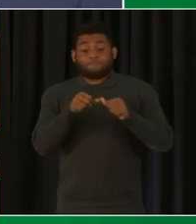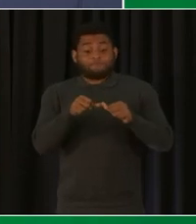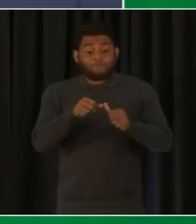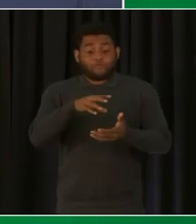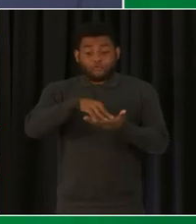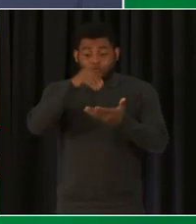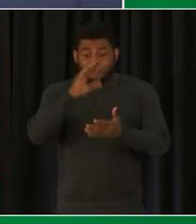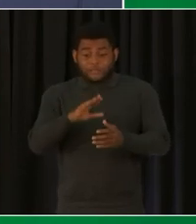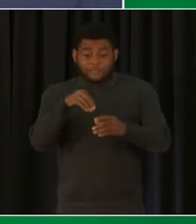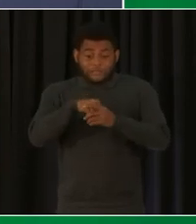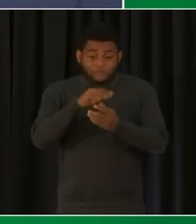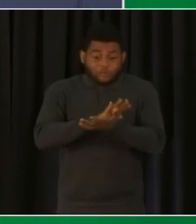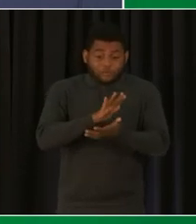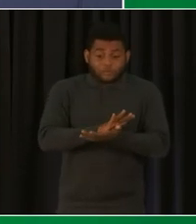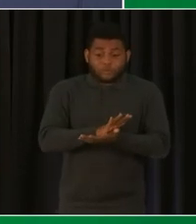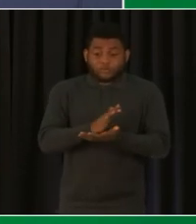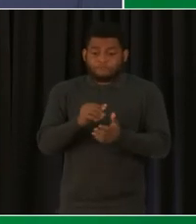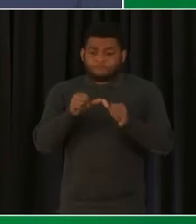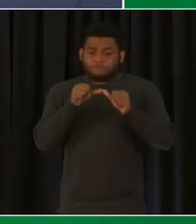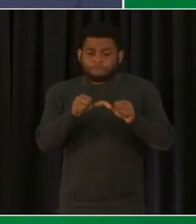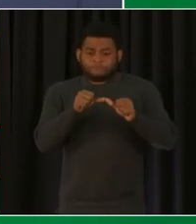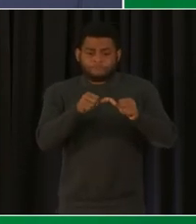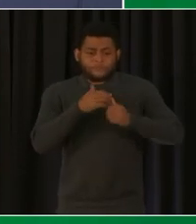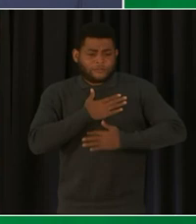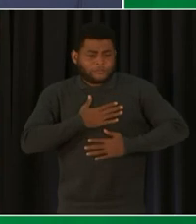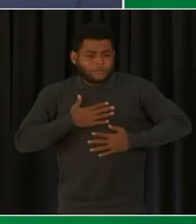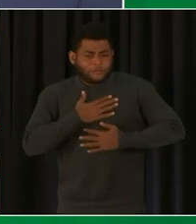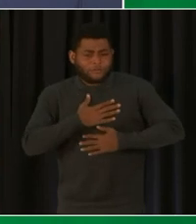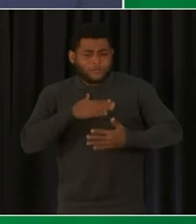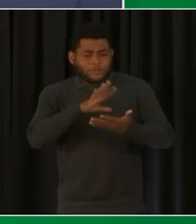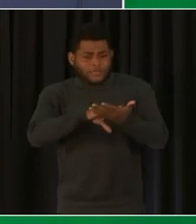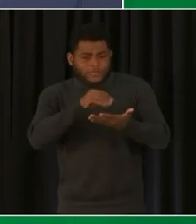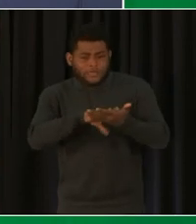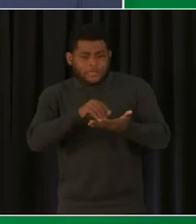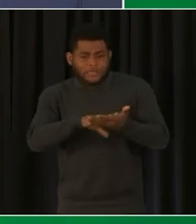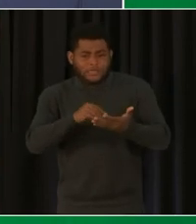maintaining the joy of learning, and we're excited to see our students